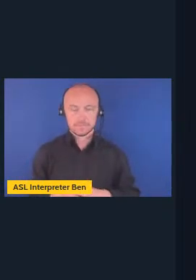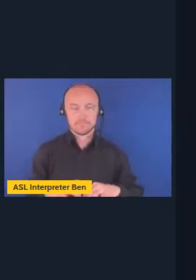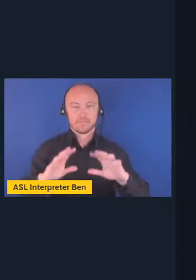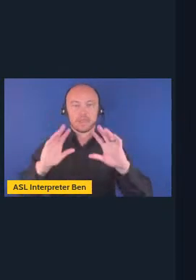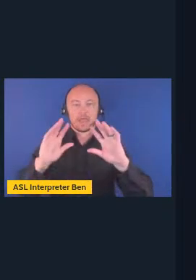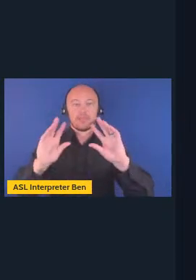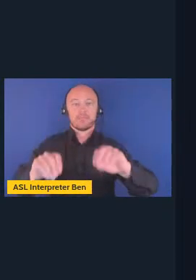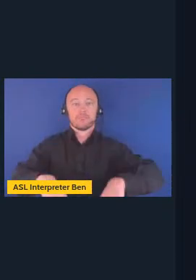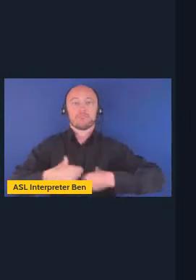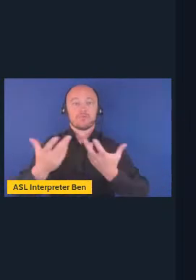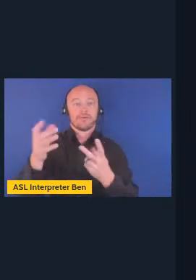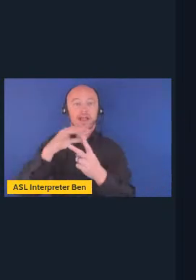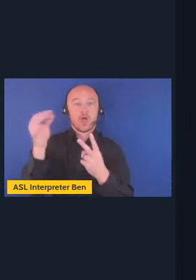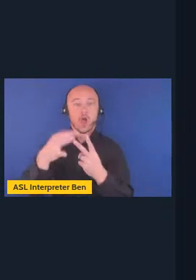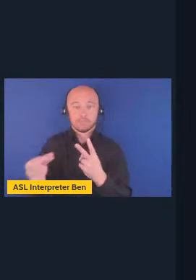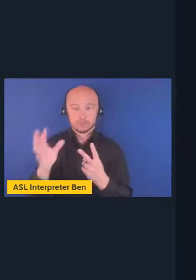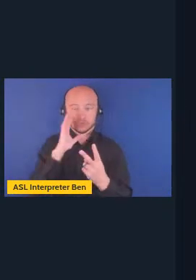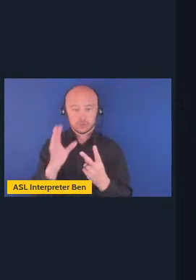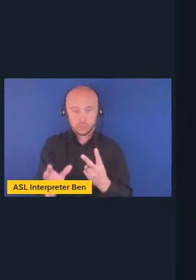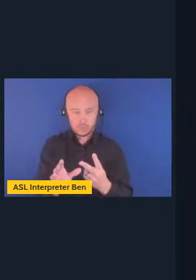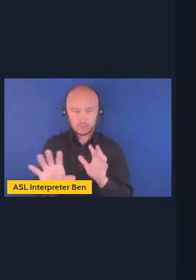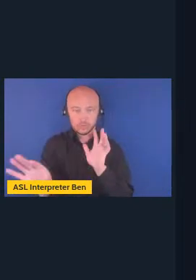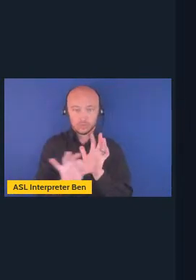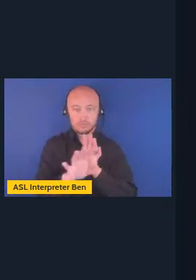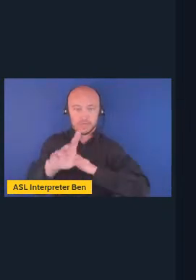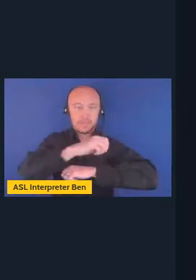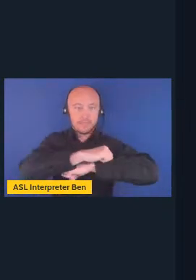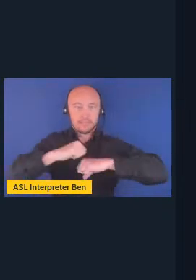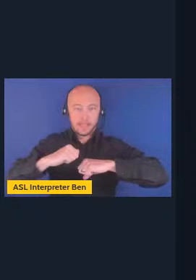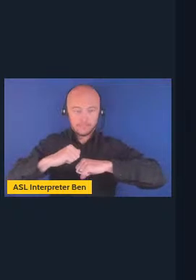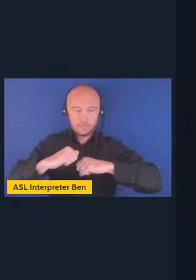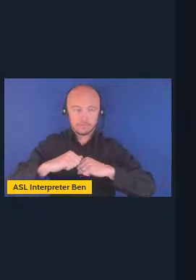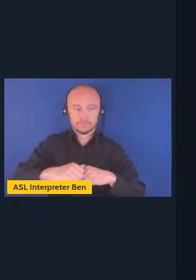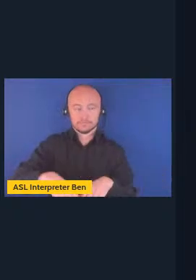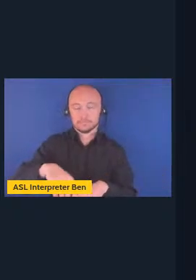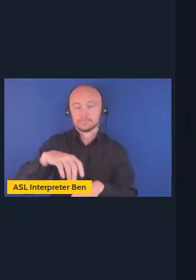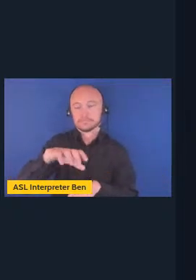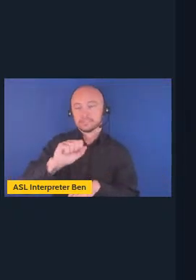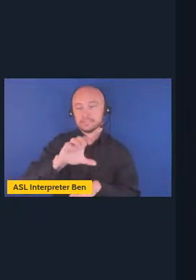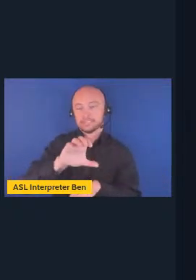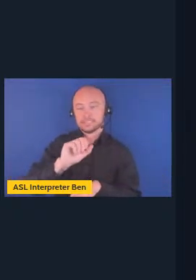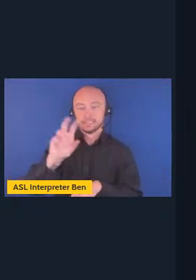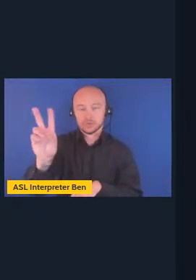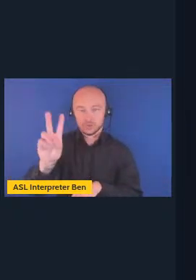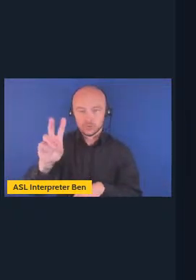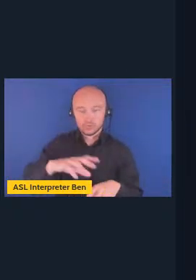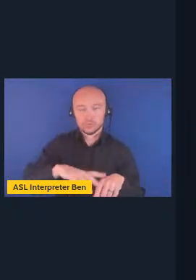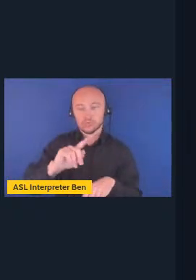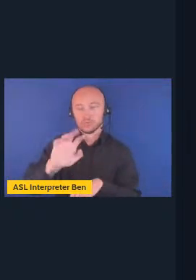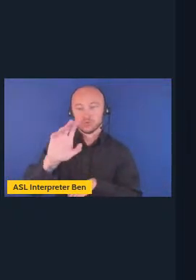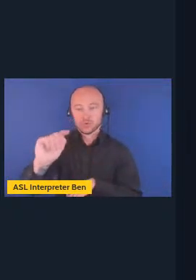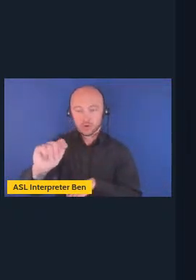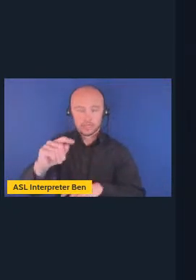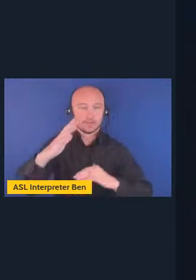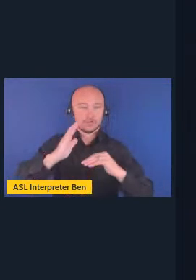the options to choose your platform such as EC2 or Fargate and many